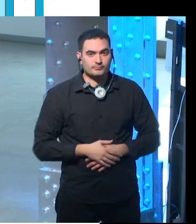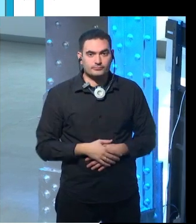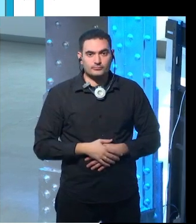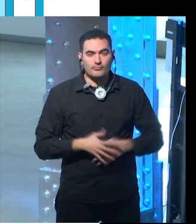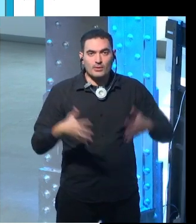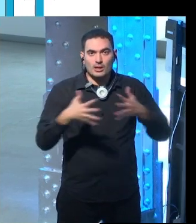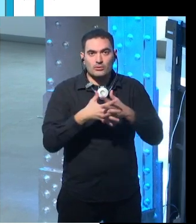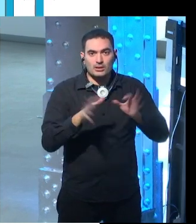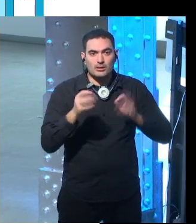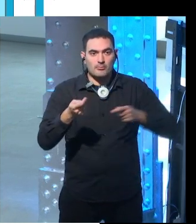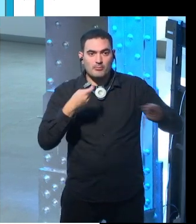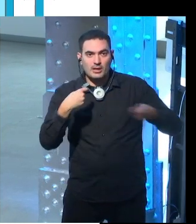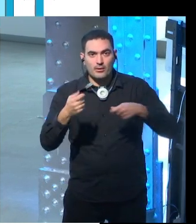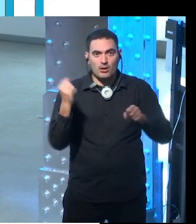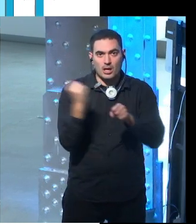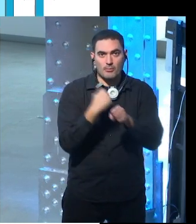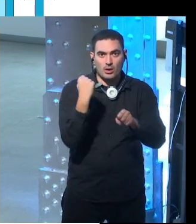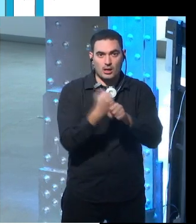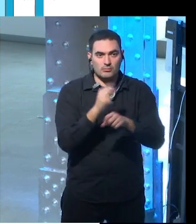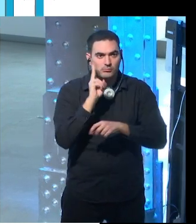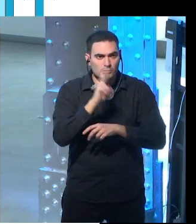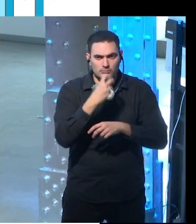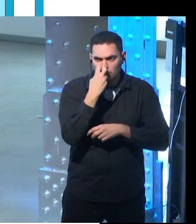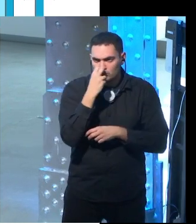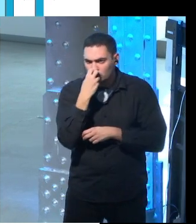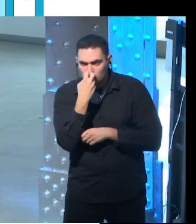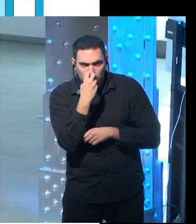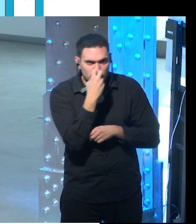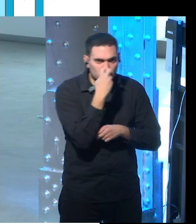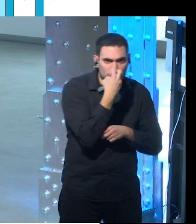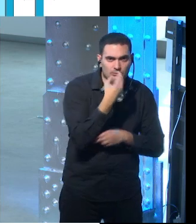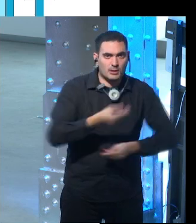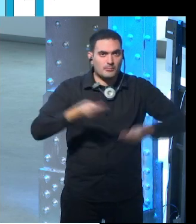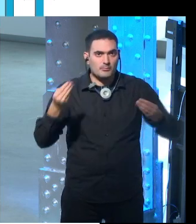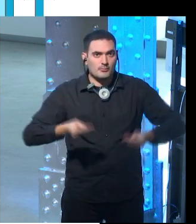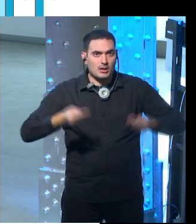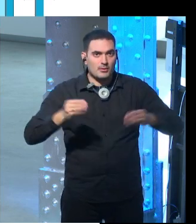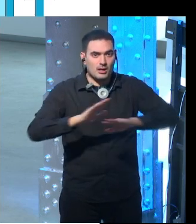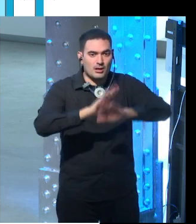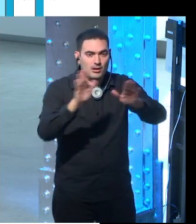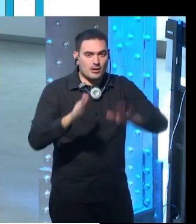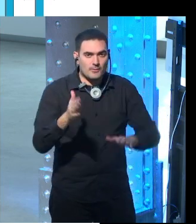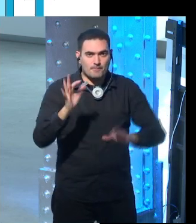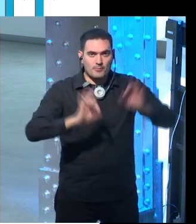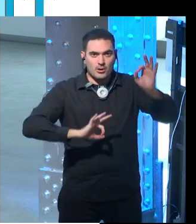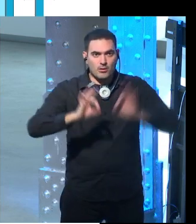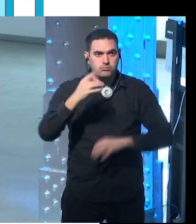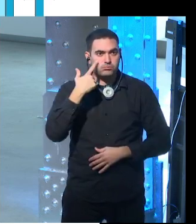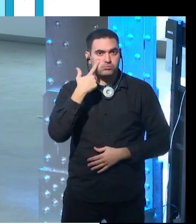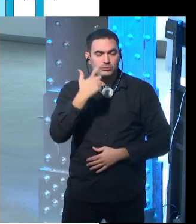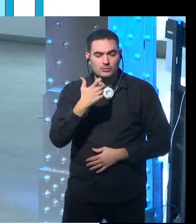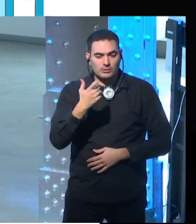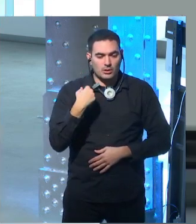you can see that actually quite a significant fraction of the workforce has